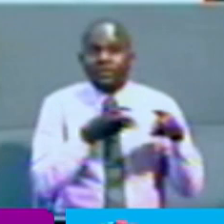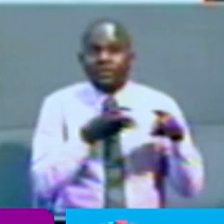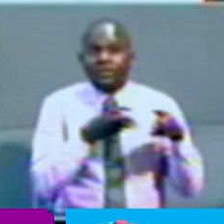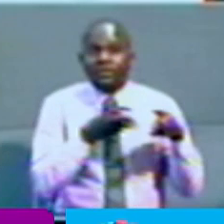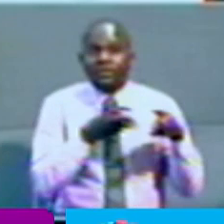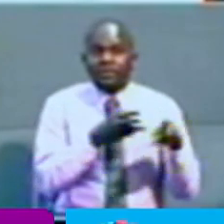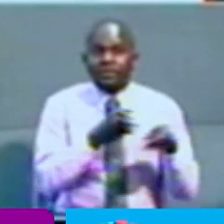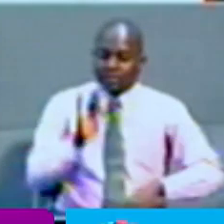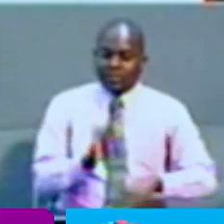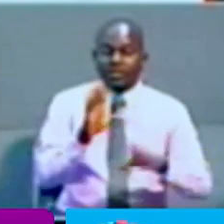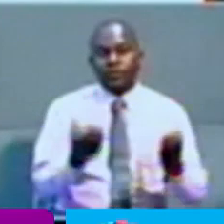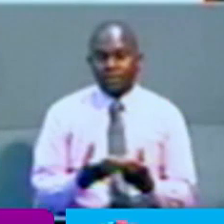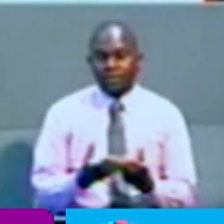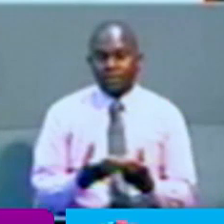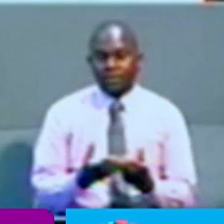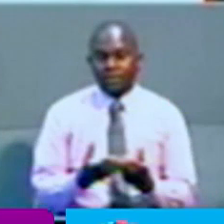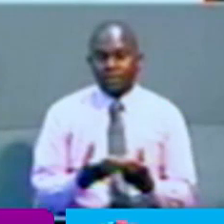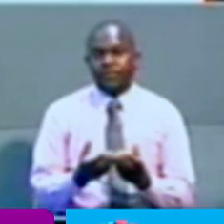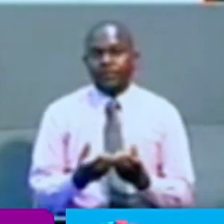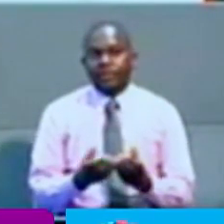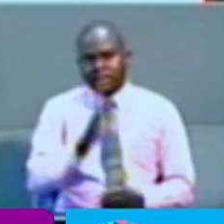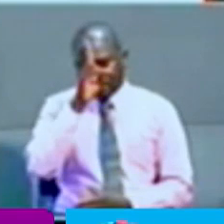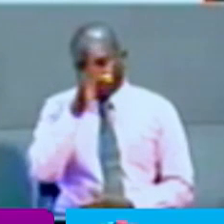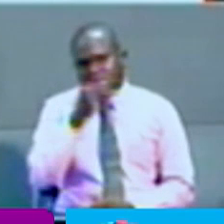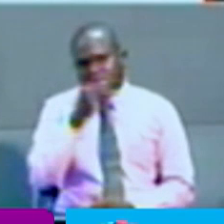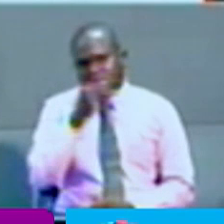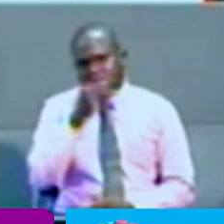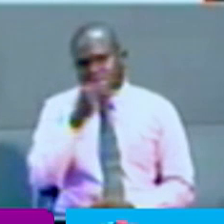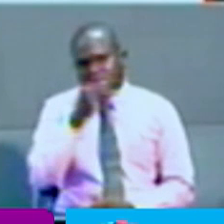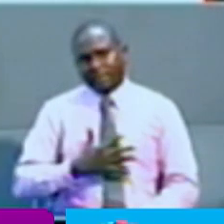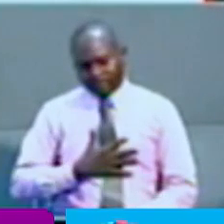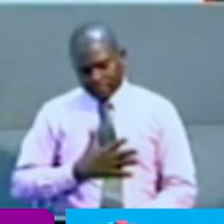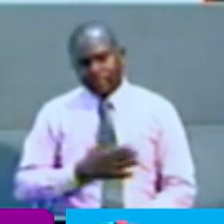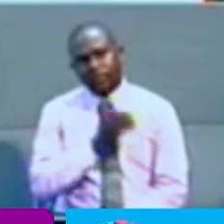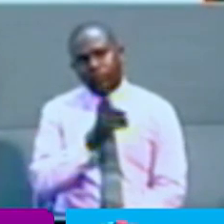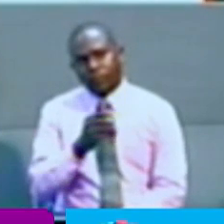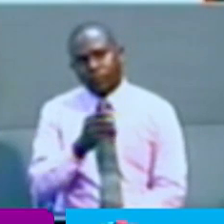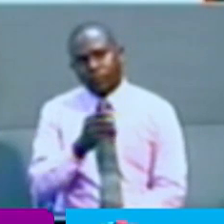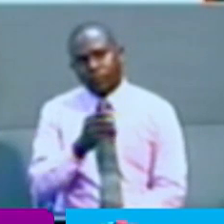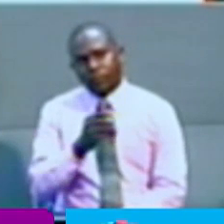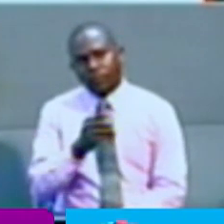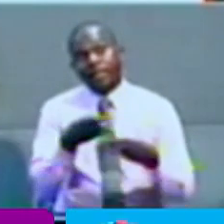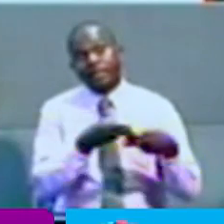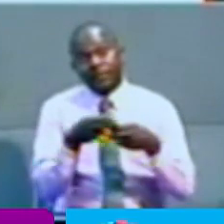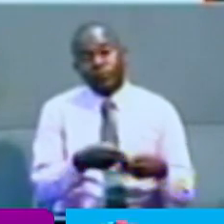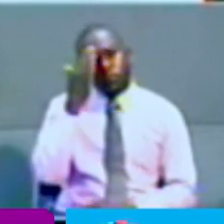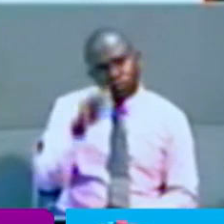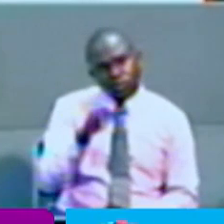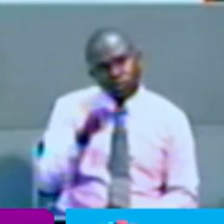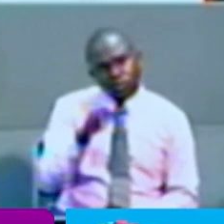the sensation of the communities. In the villages, please watch out, because you know one another. In the